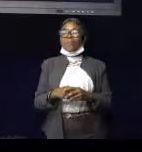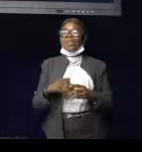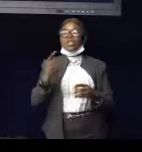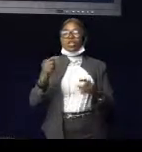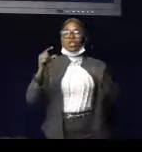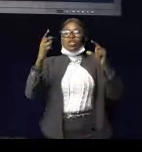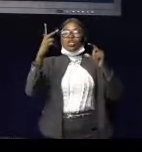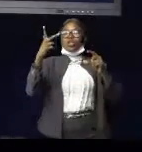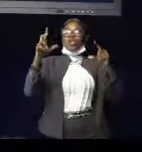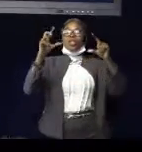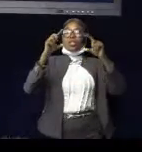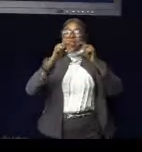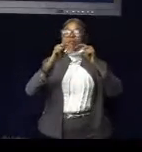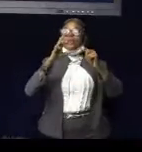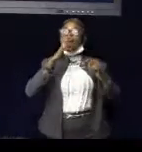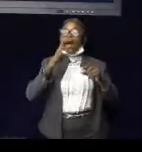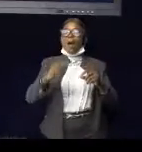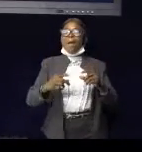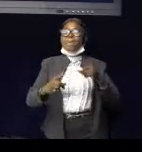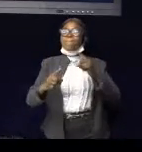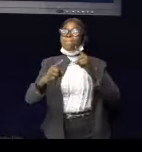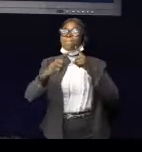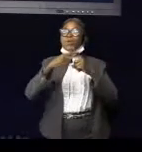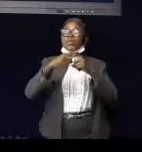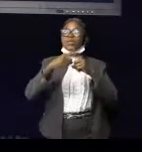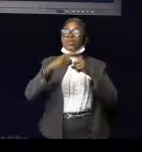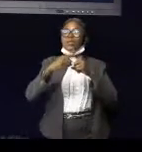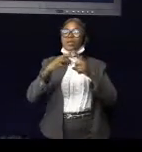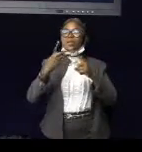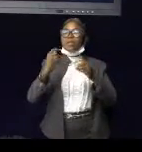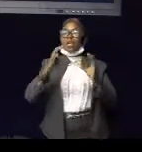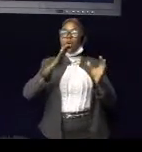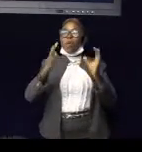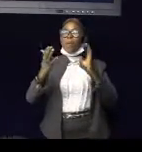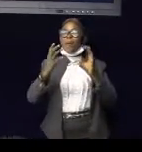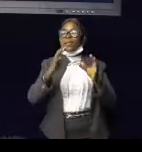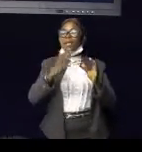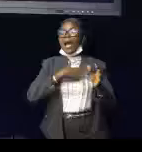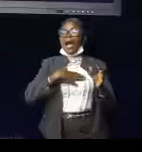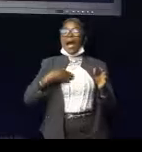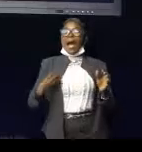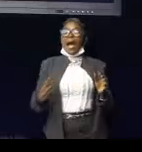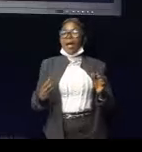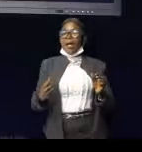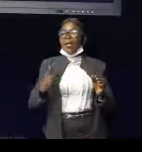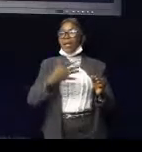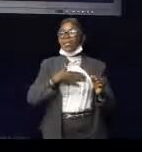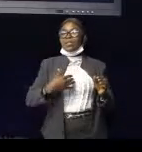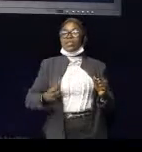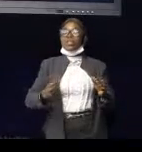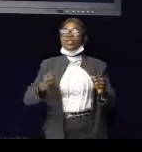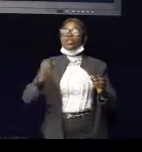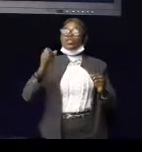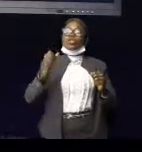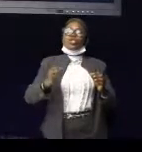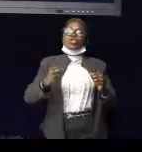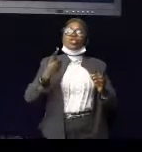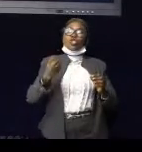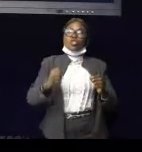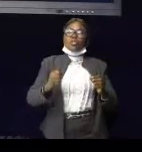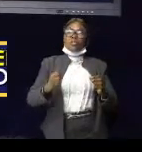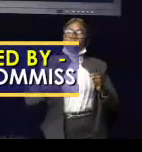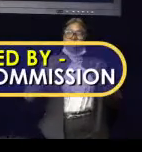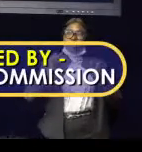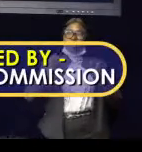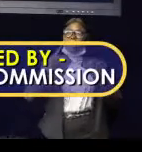The 3 degrees are the positive, the comparative, and the superlative. Let's